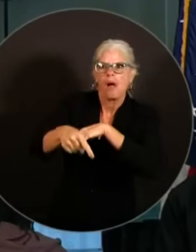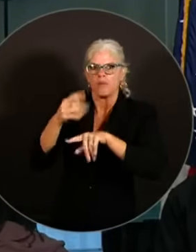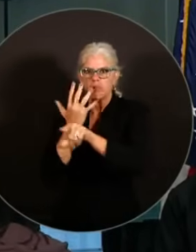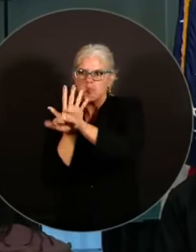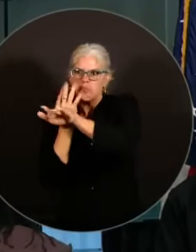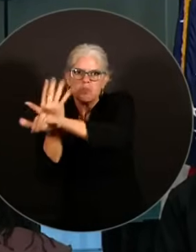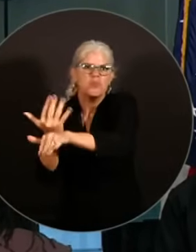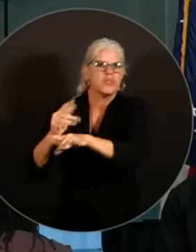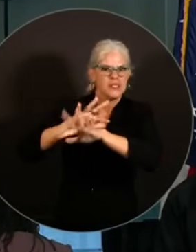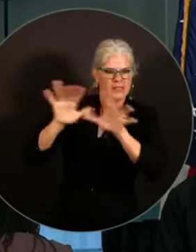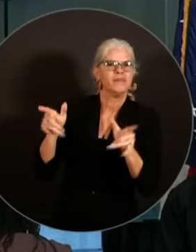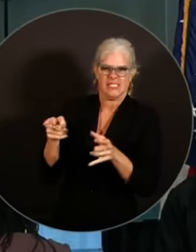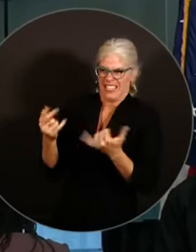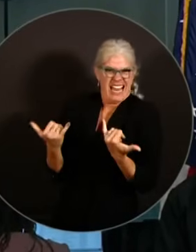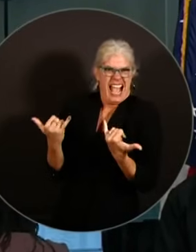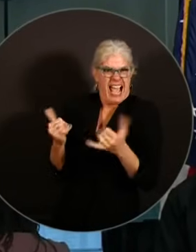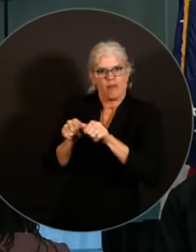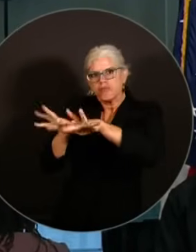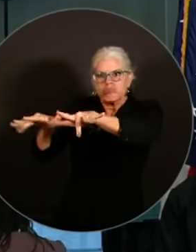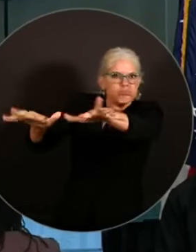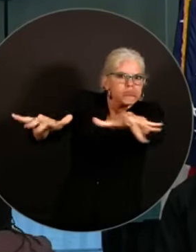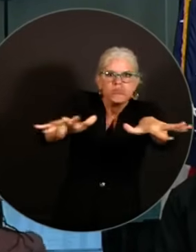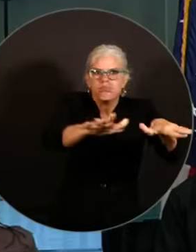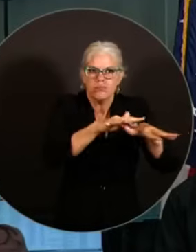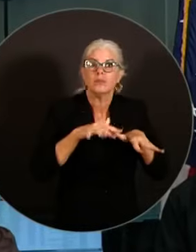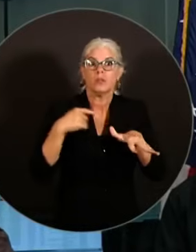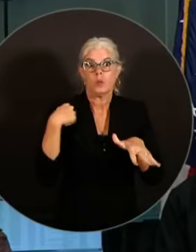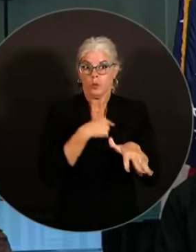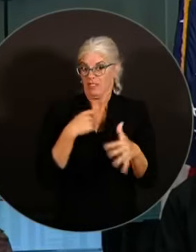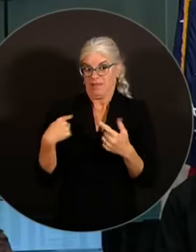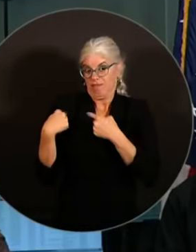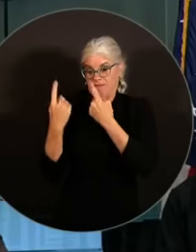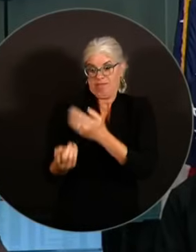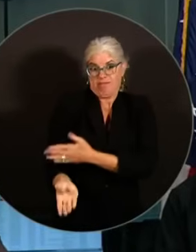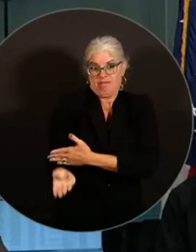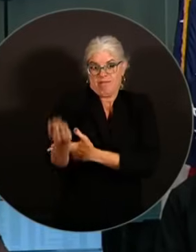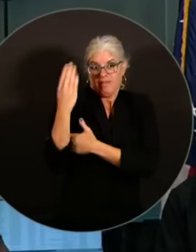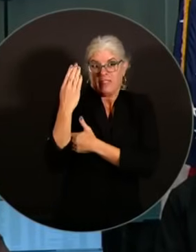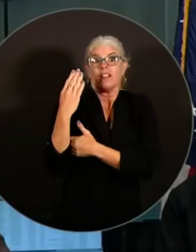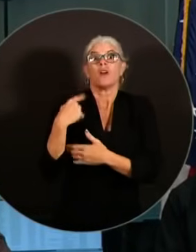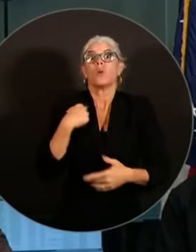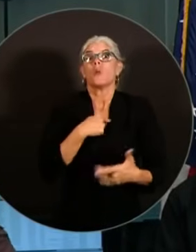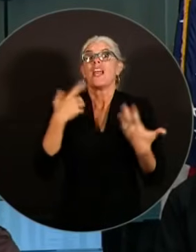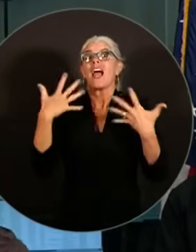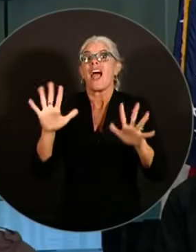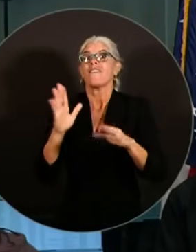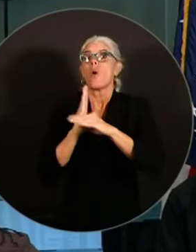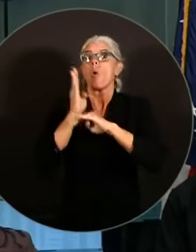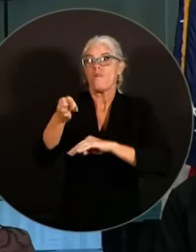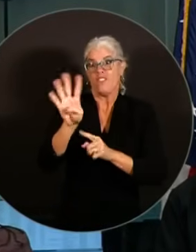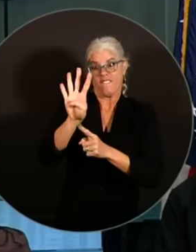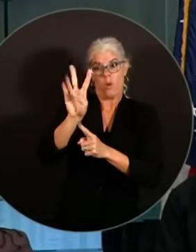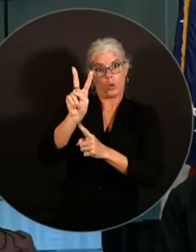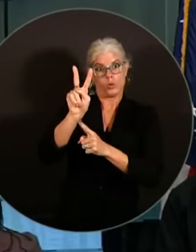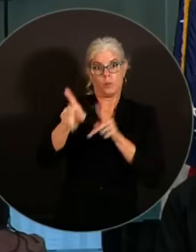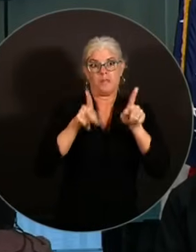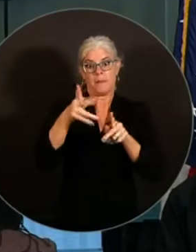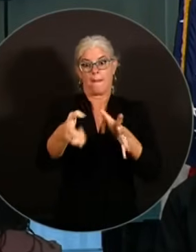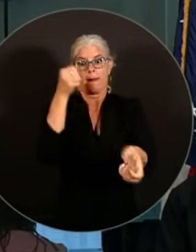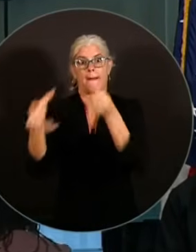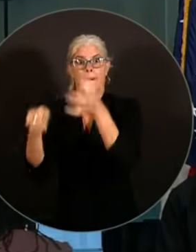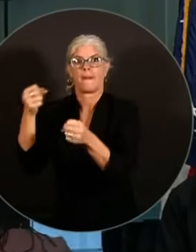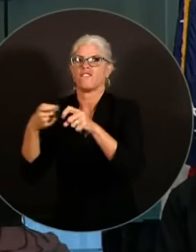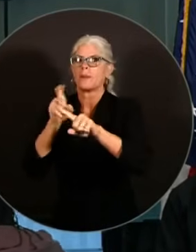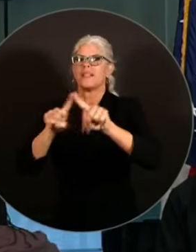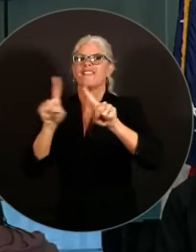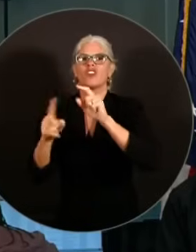search and rescue efforts are ongoing, and so far this morning we've reported over 42 rescues in several counties. In Pinellas